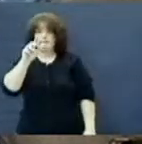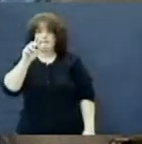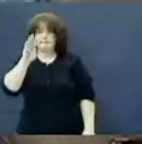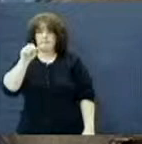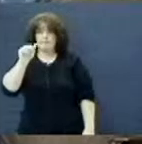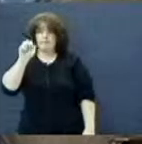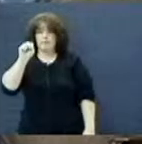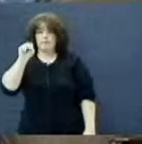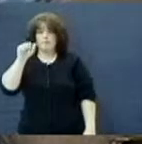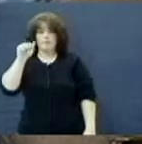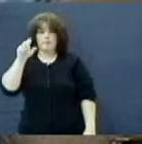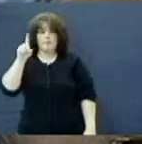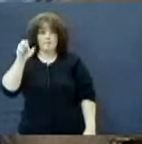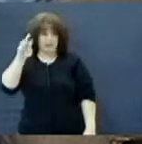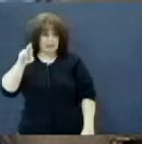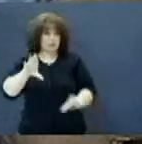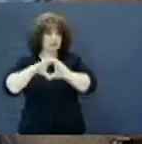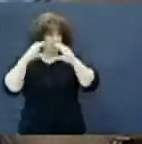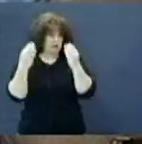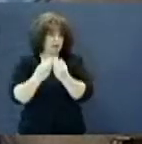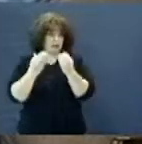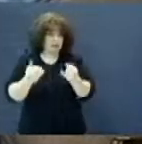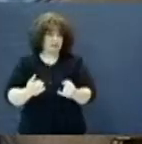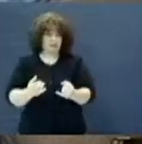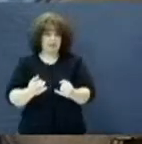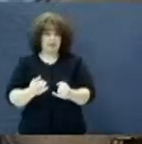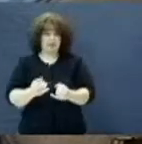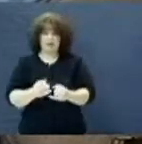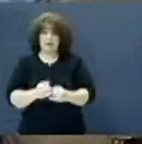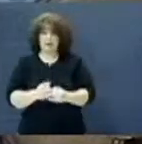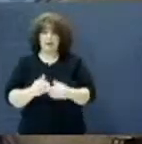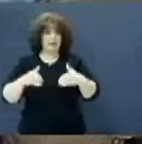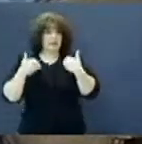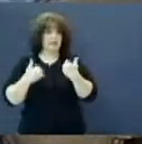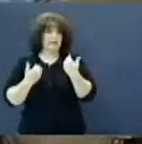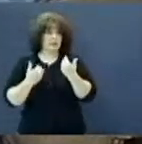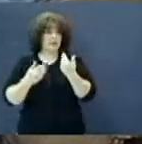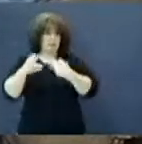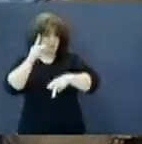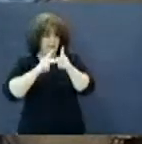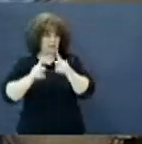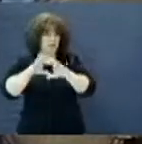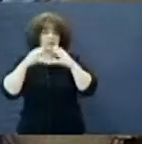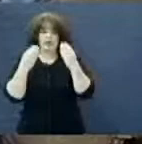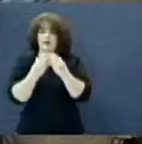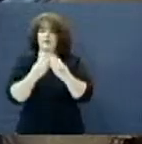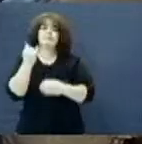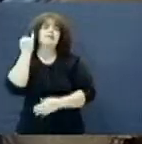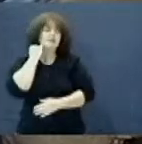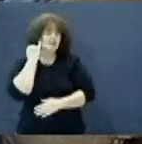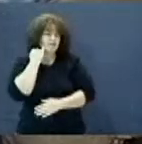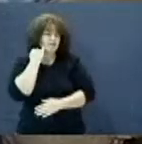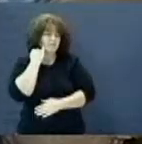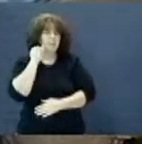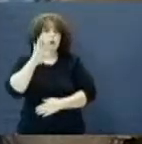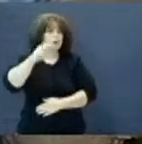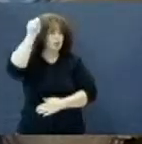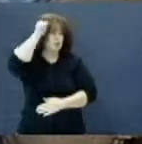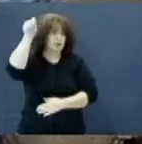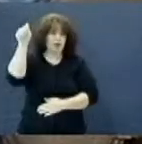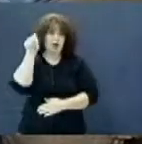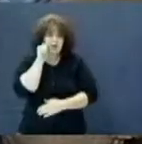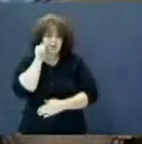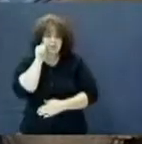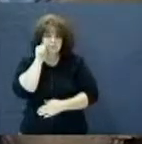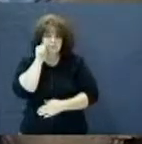last three Sundays. And I want to say this to you. If you're not going to Sunday school, you are adult. These are